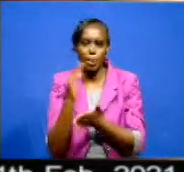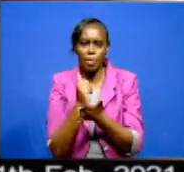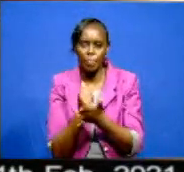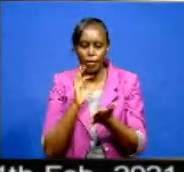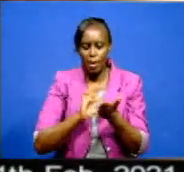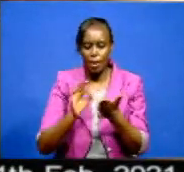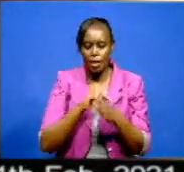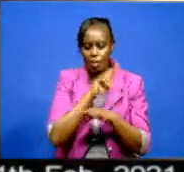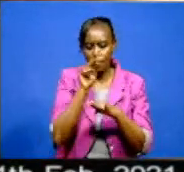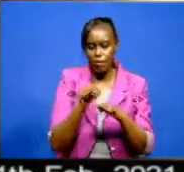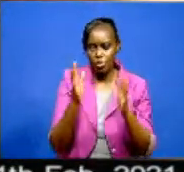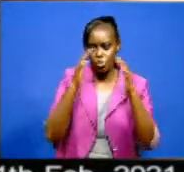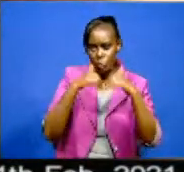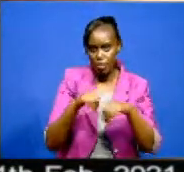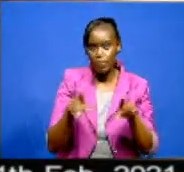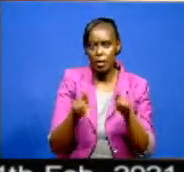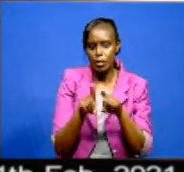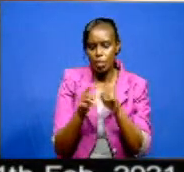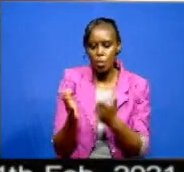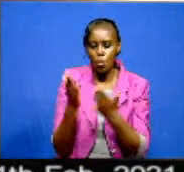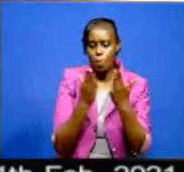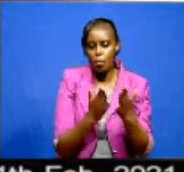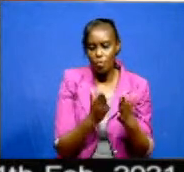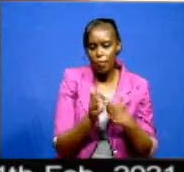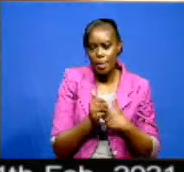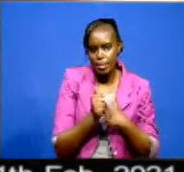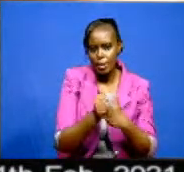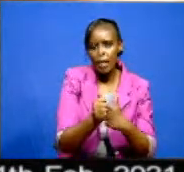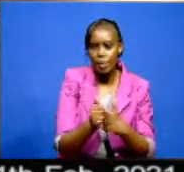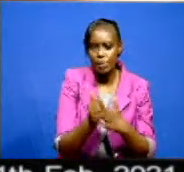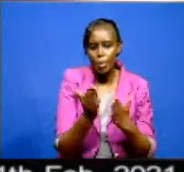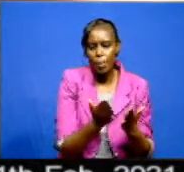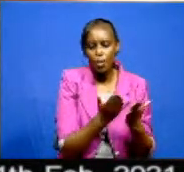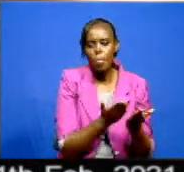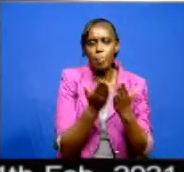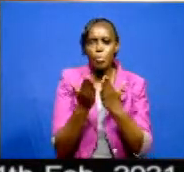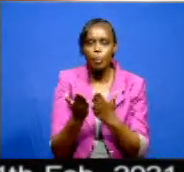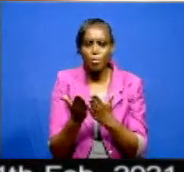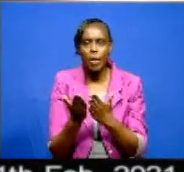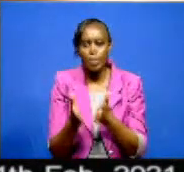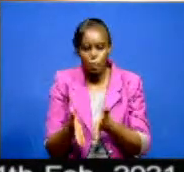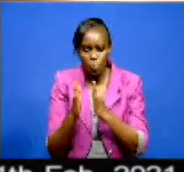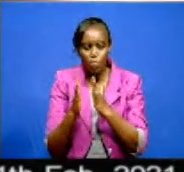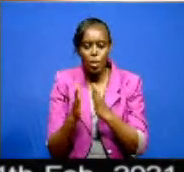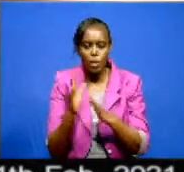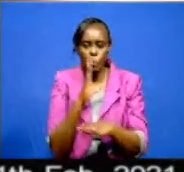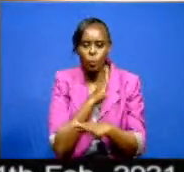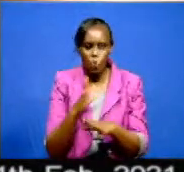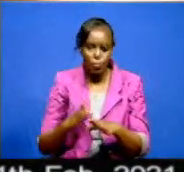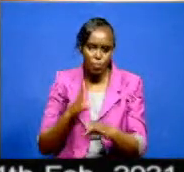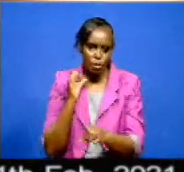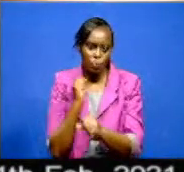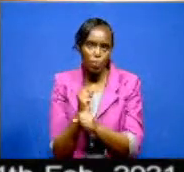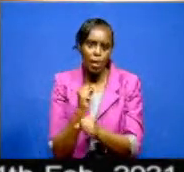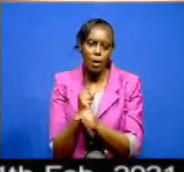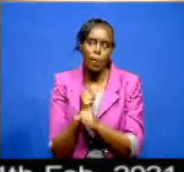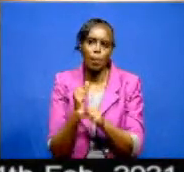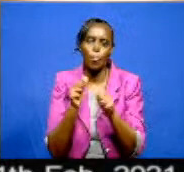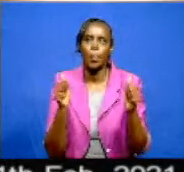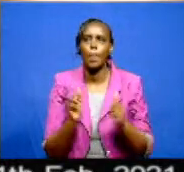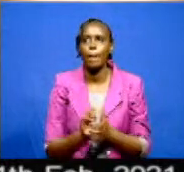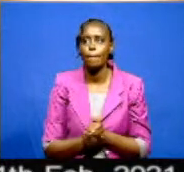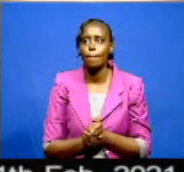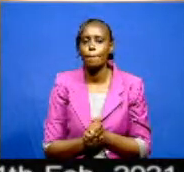of the National Assembly for always providing guidance and direction to the committees in the discharge of their mandate.